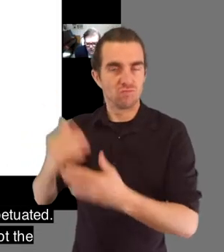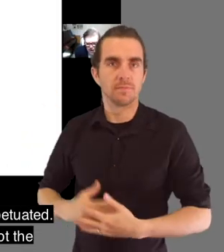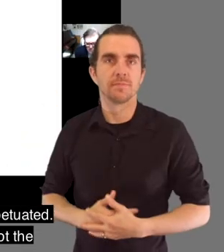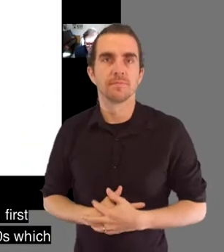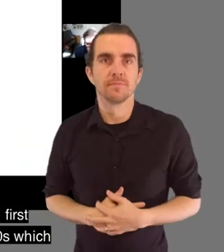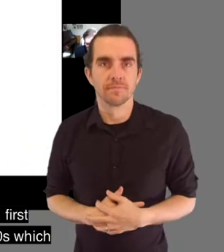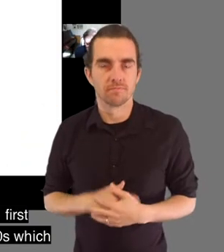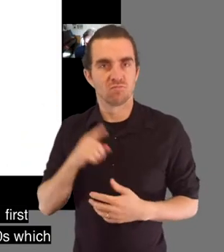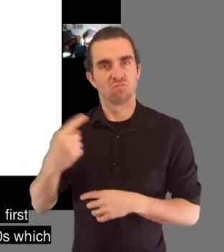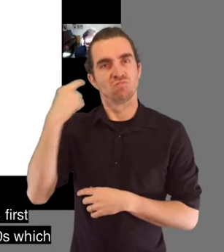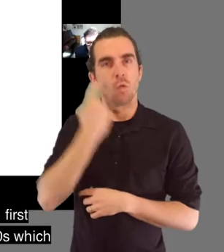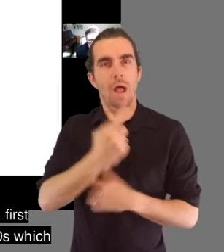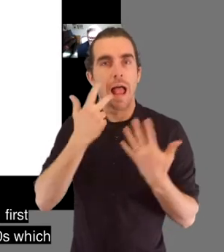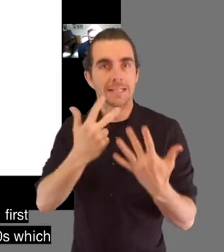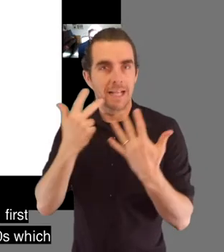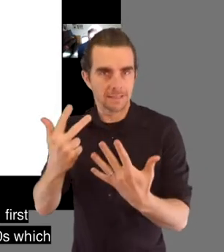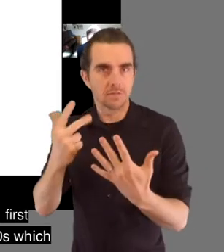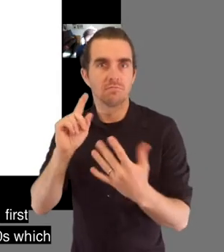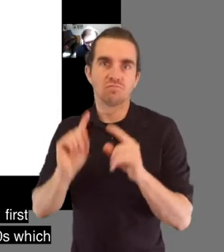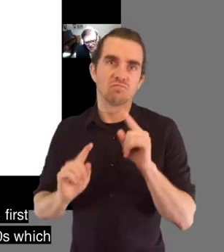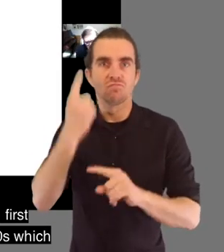the silent movies started about in